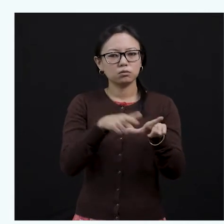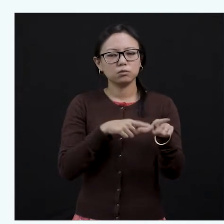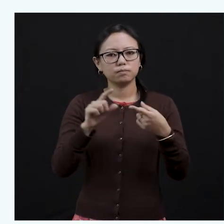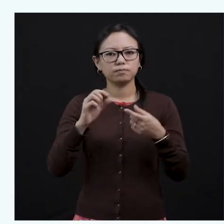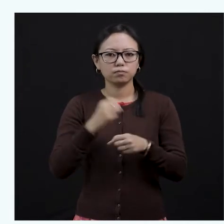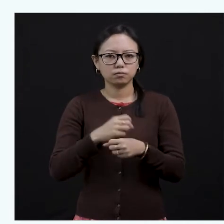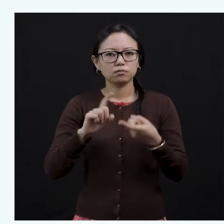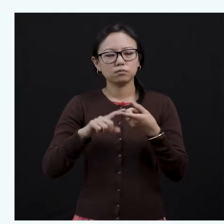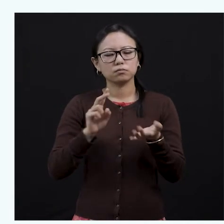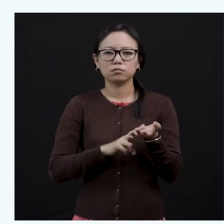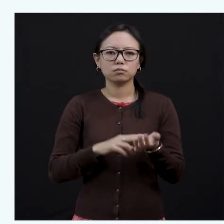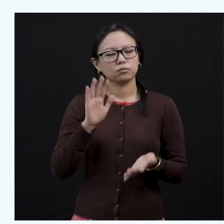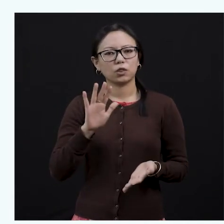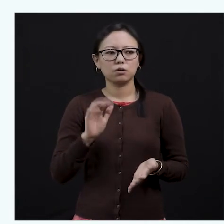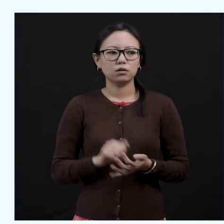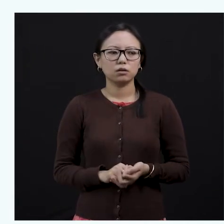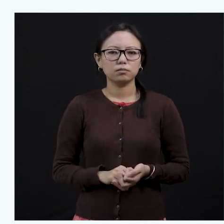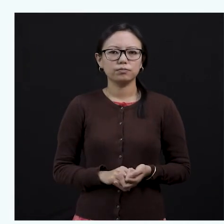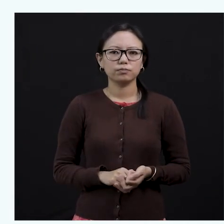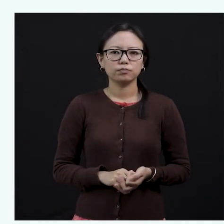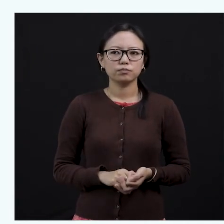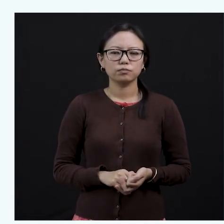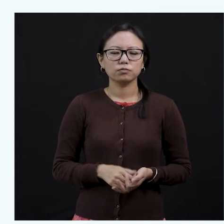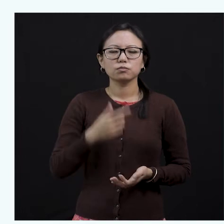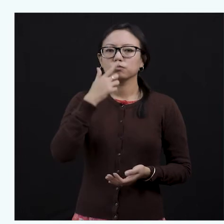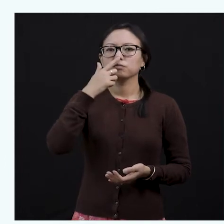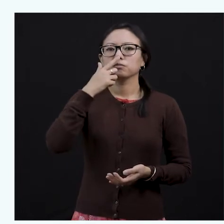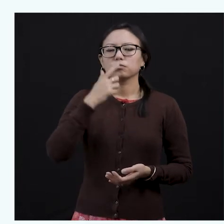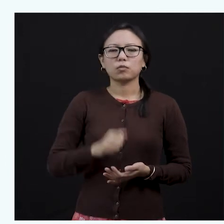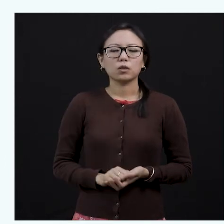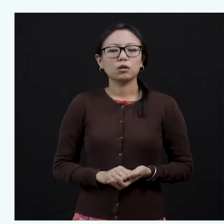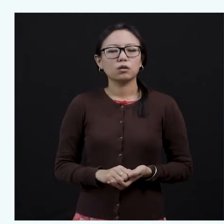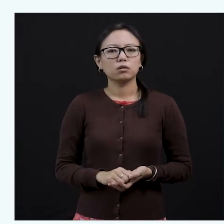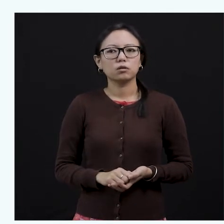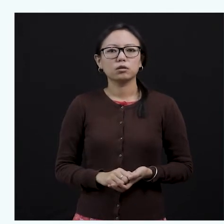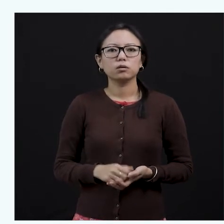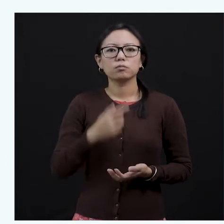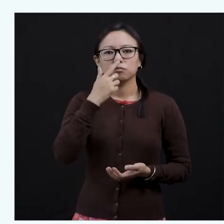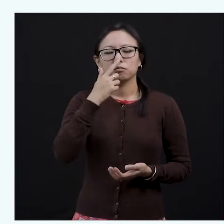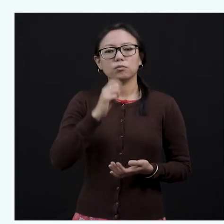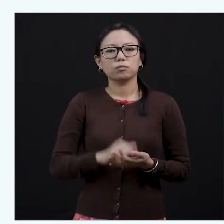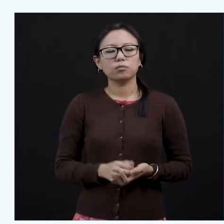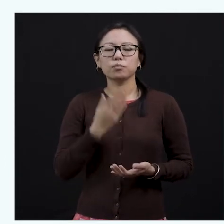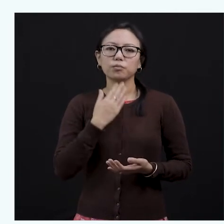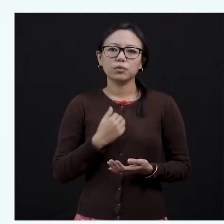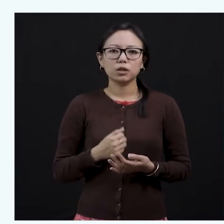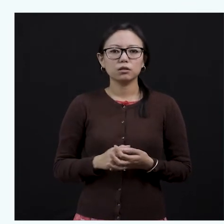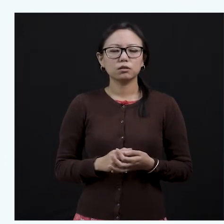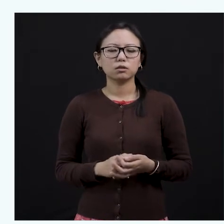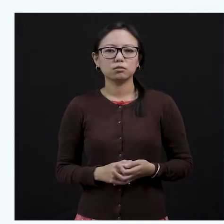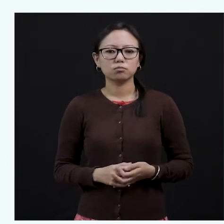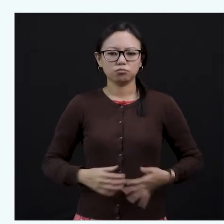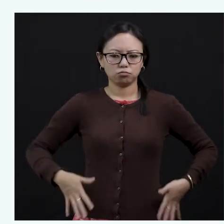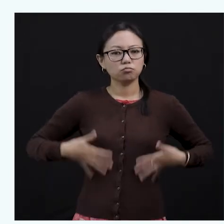only when we are breathing oxygen, even our body is working. There are different circulations in our body. Our body